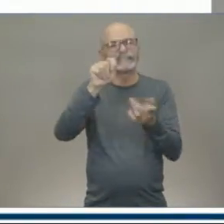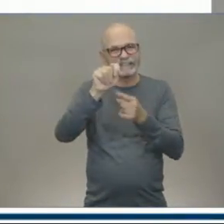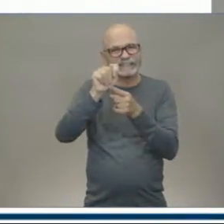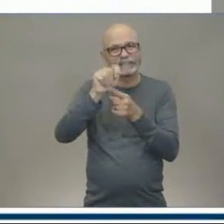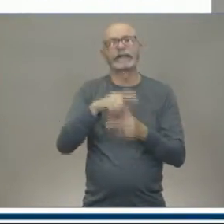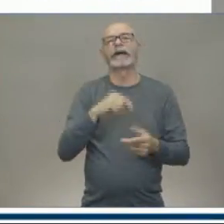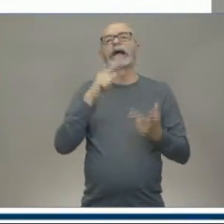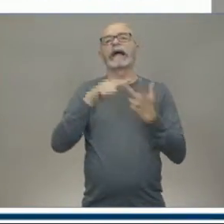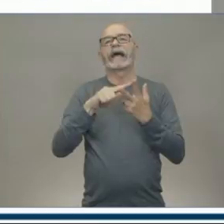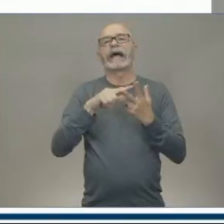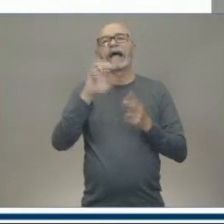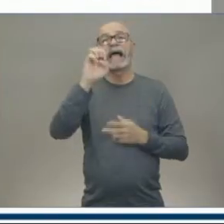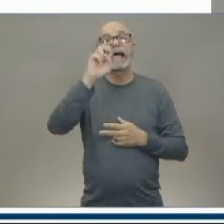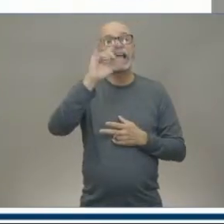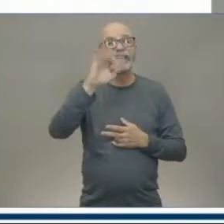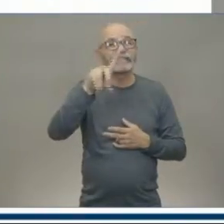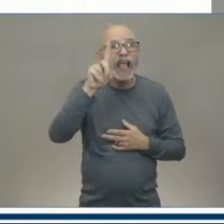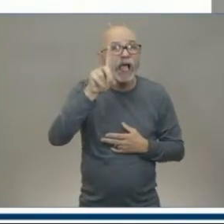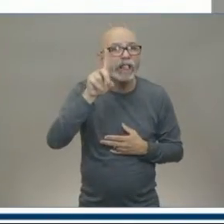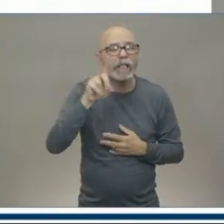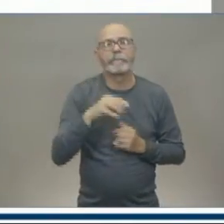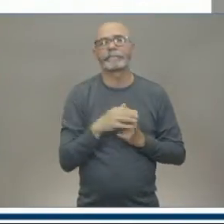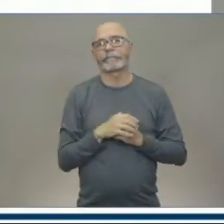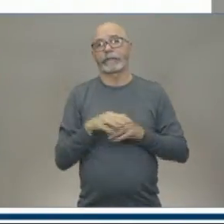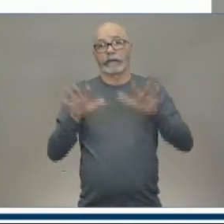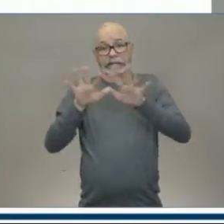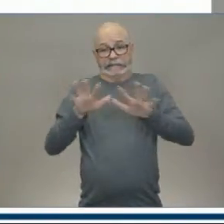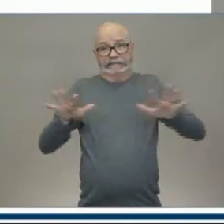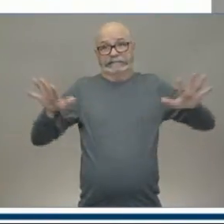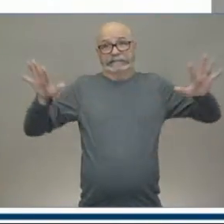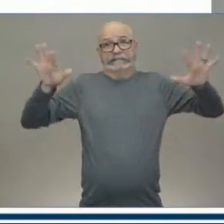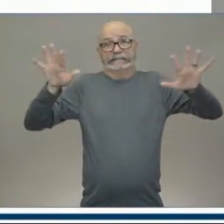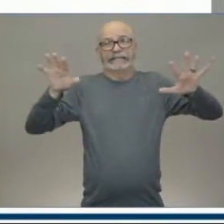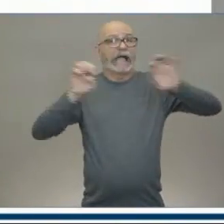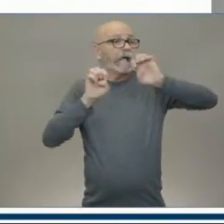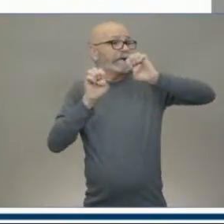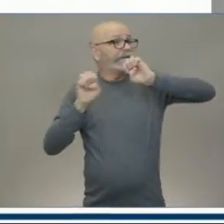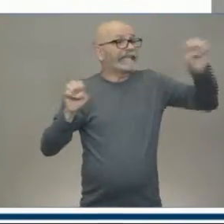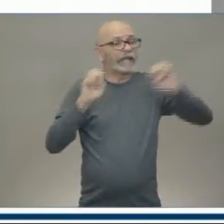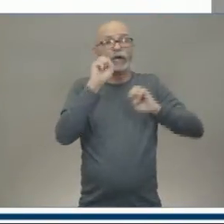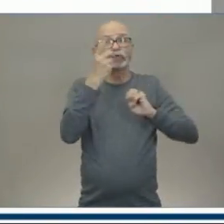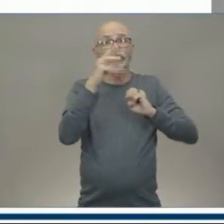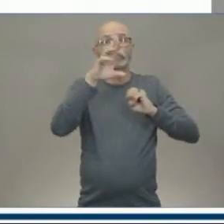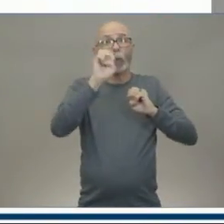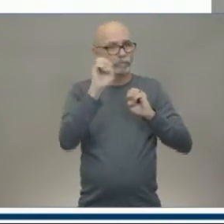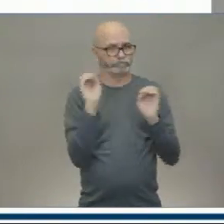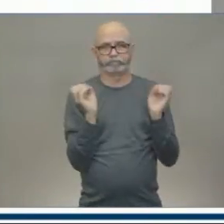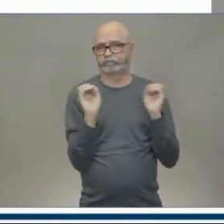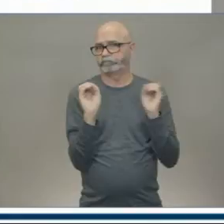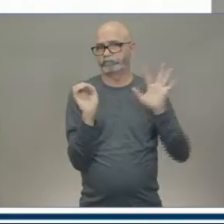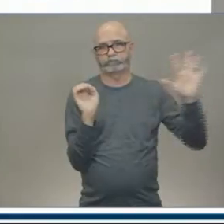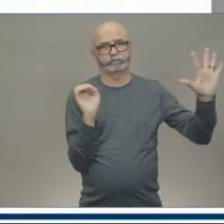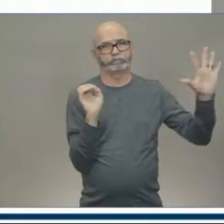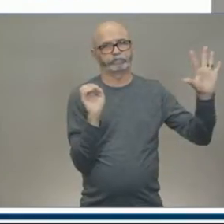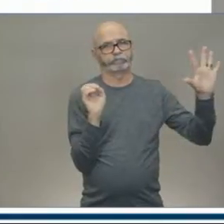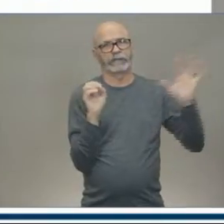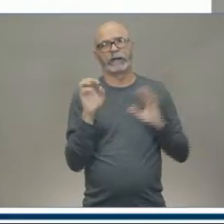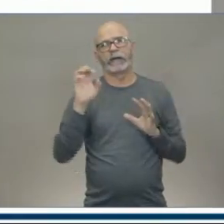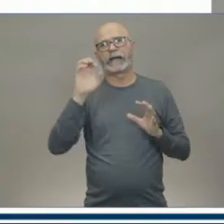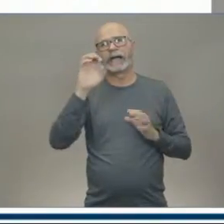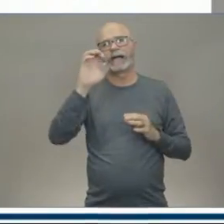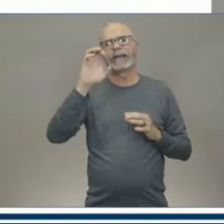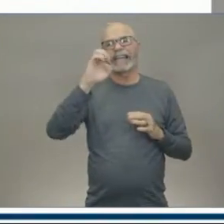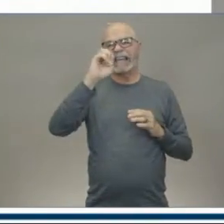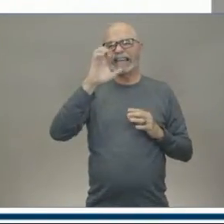It does not include the eastern shore from Porters Lake to Ecum-Secum. So this geographic area is based on